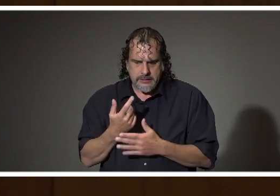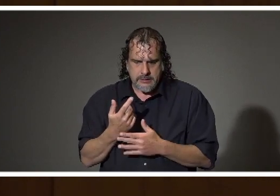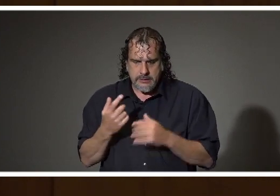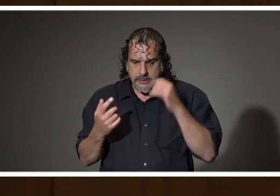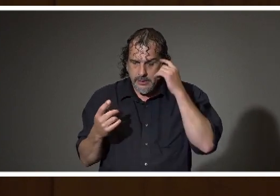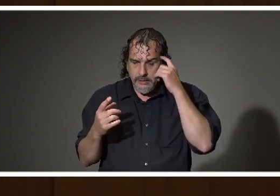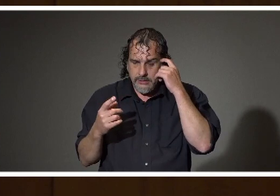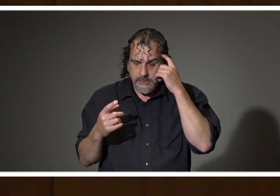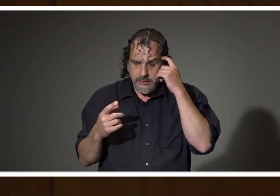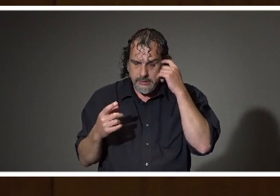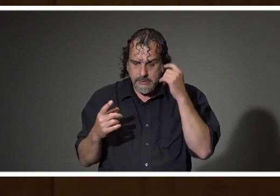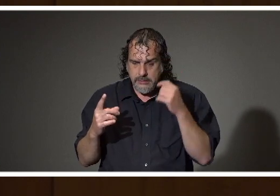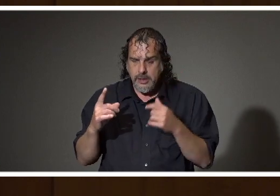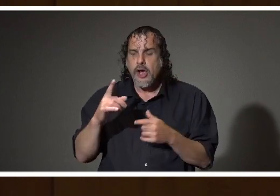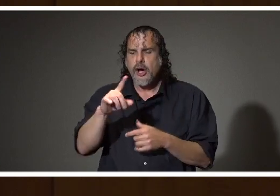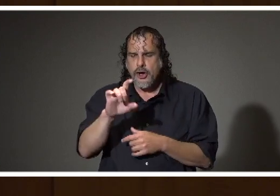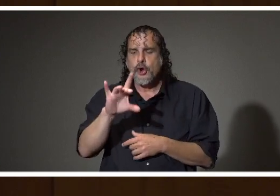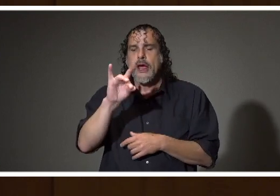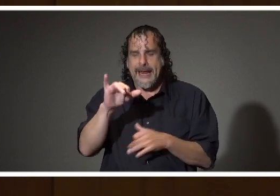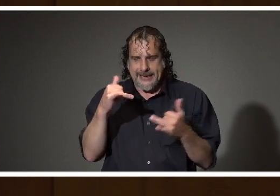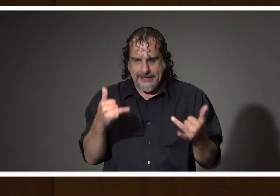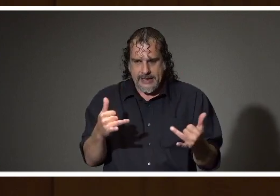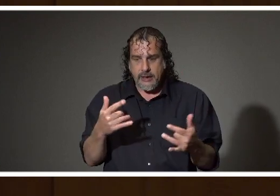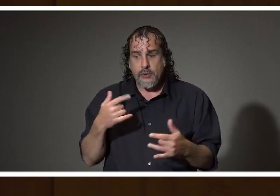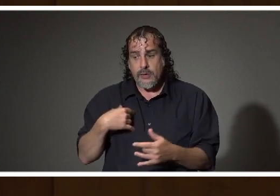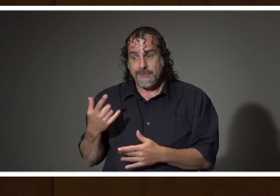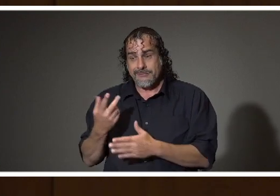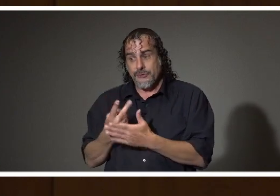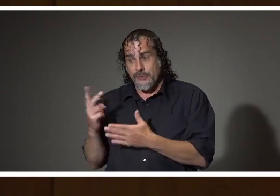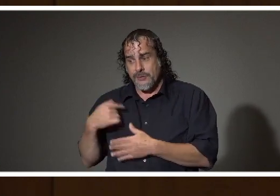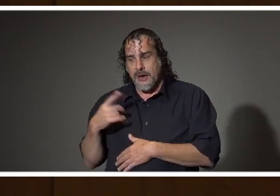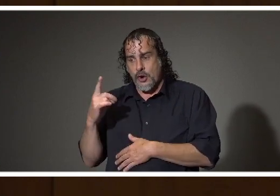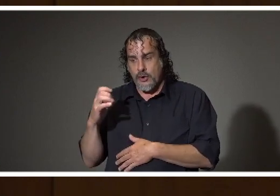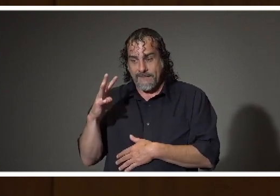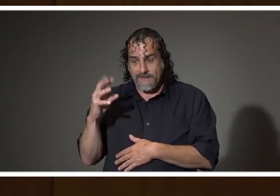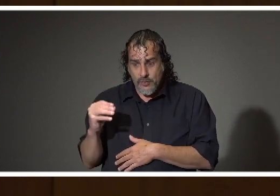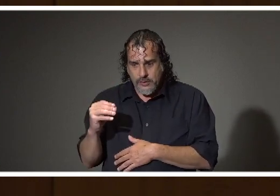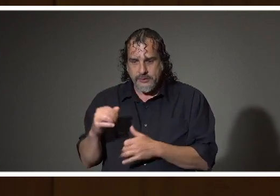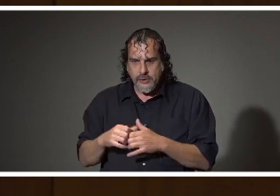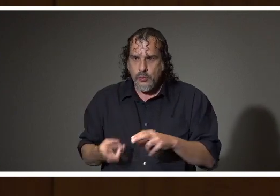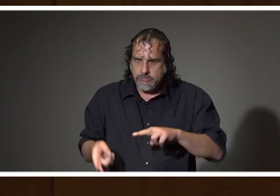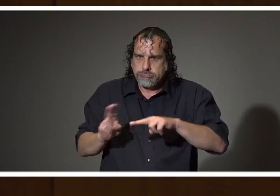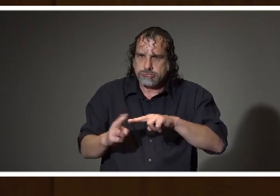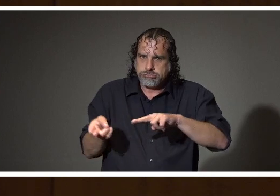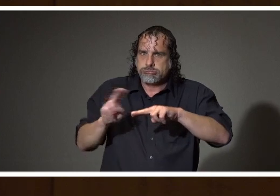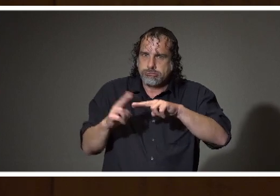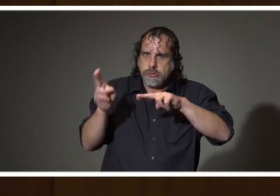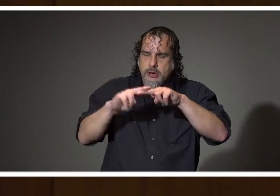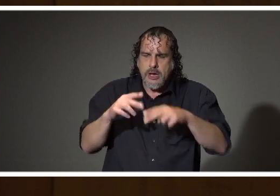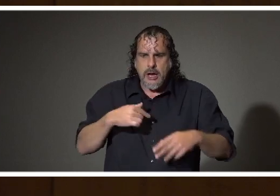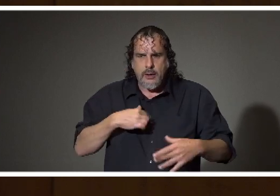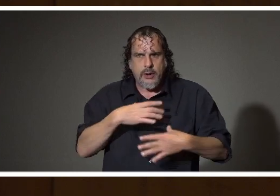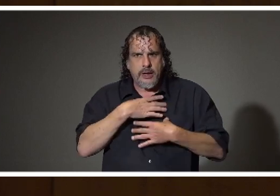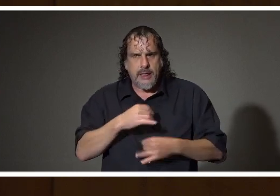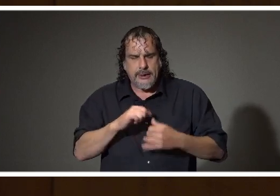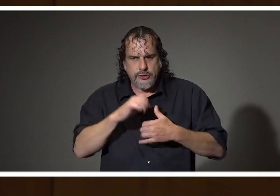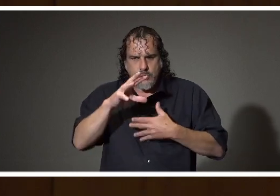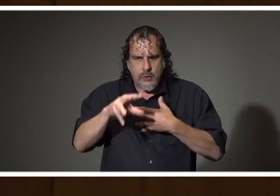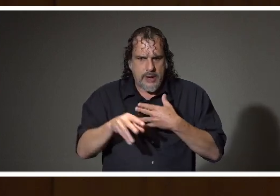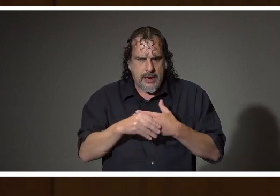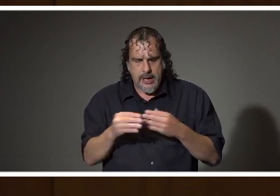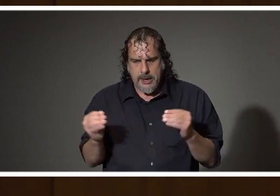maybe even about 10 days ago. So we are increasing our workforce. Probably would like to add